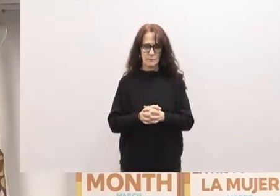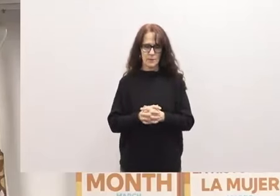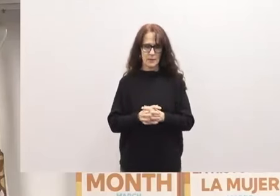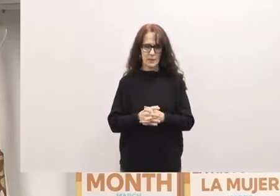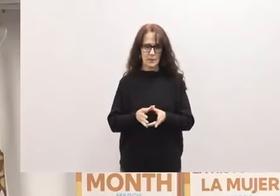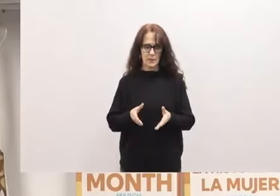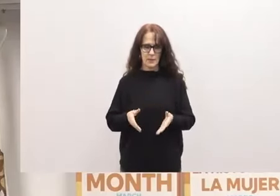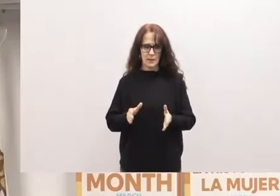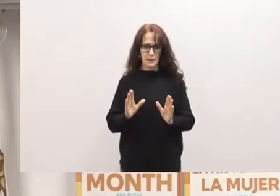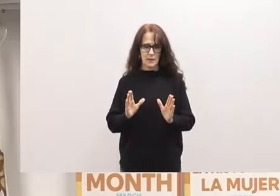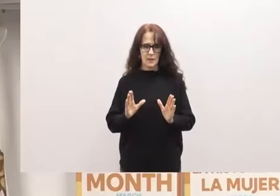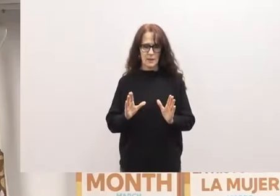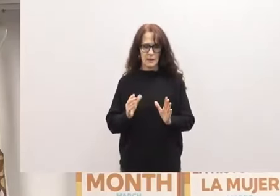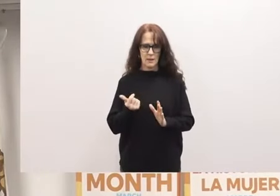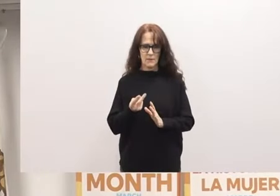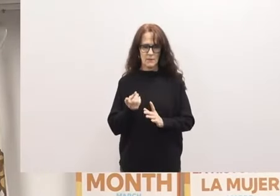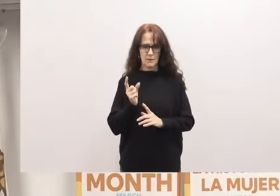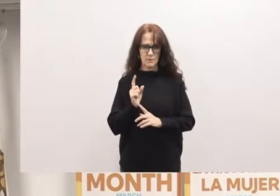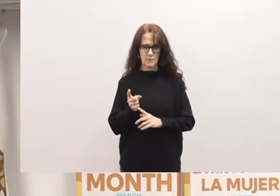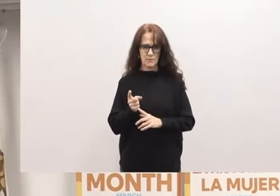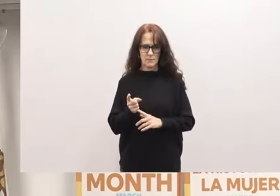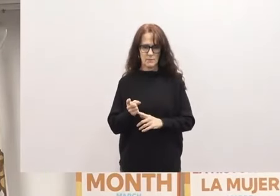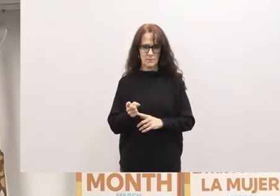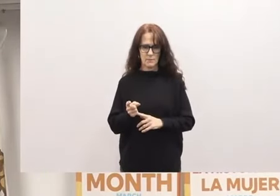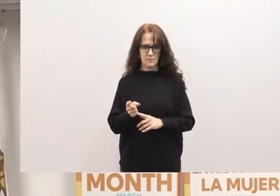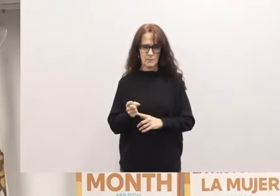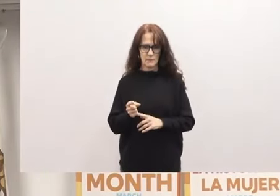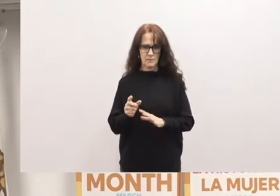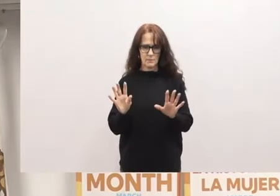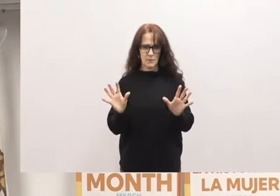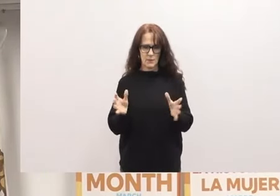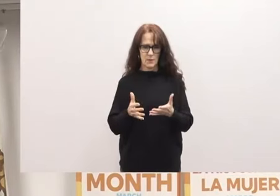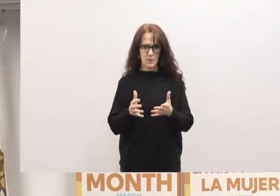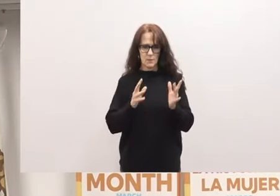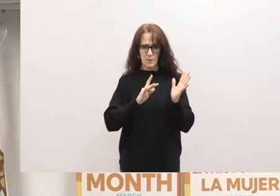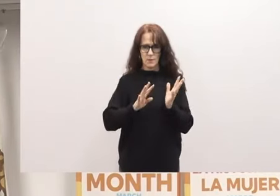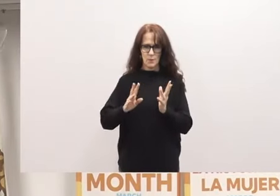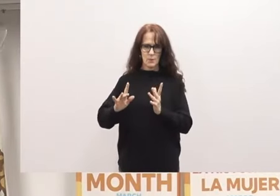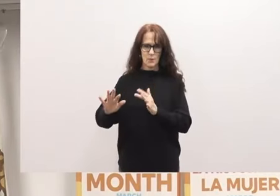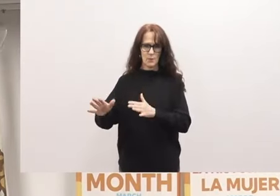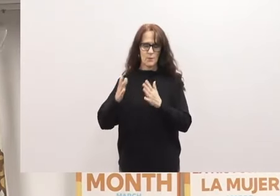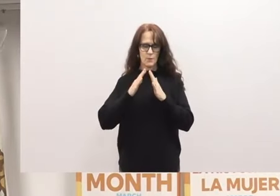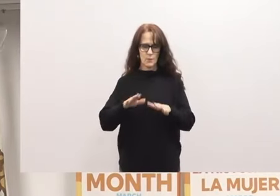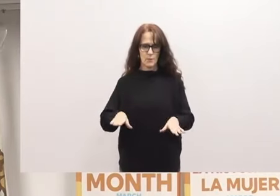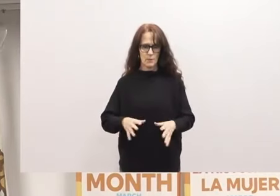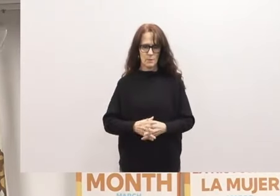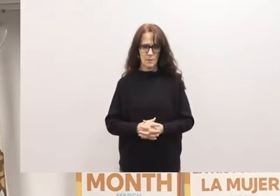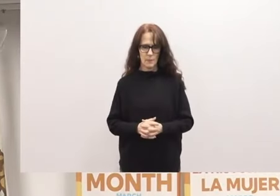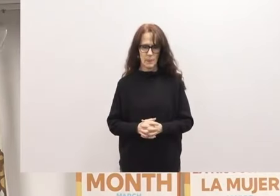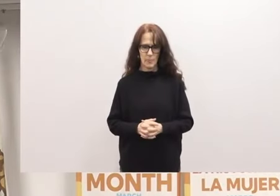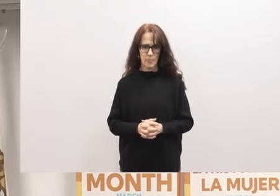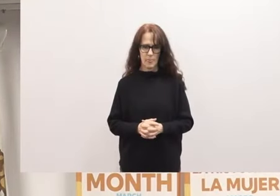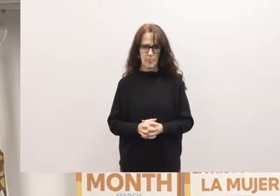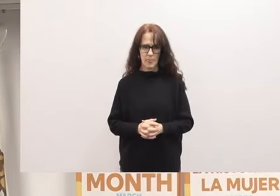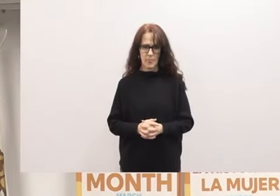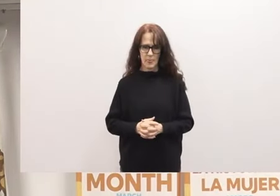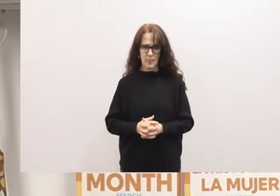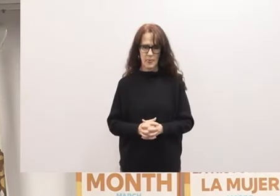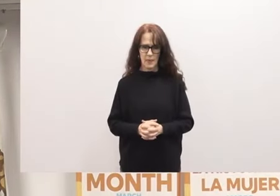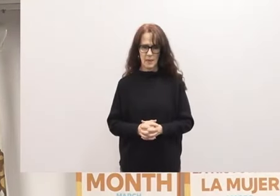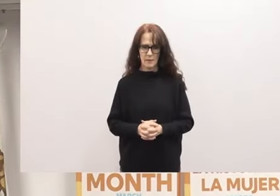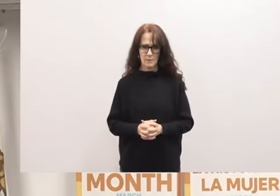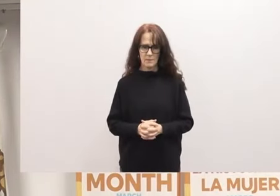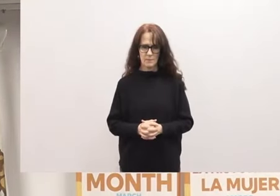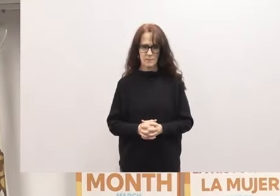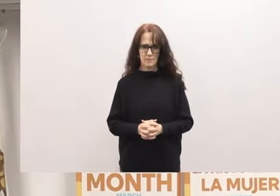give a few seconds so that the room can empty out quietly, because otherwise you won't be heard. So